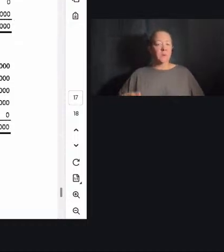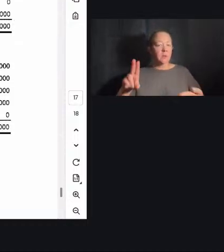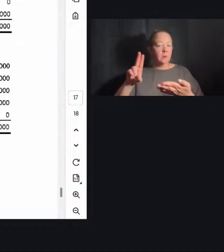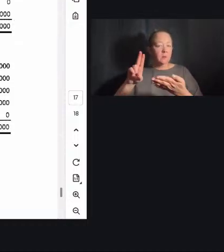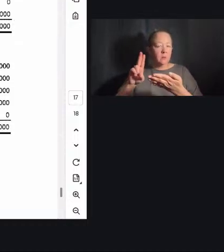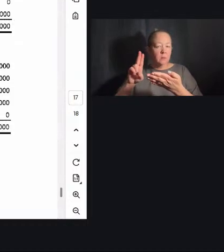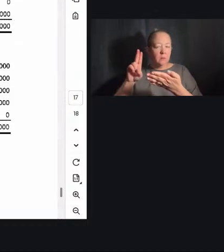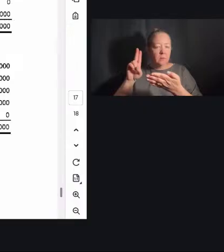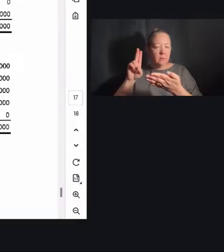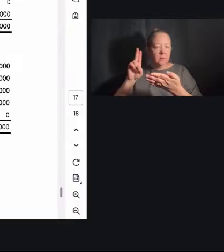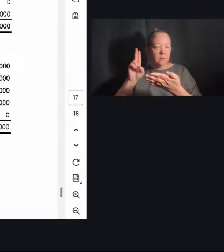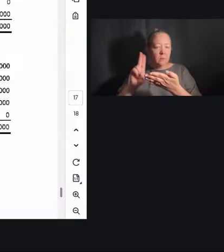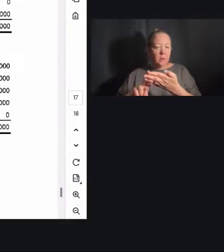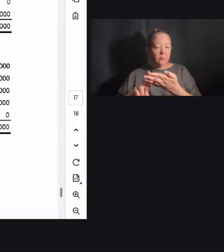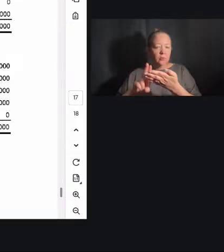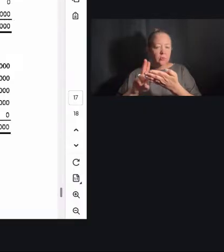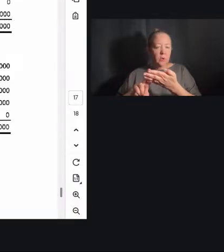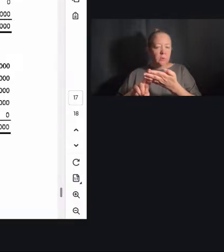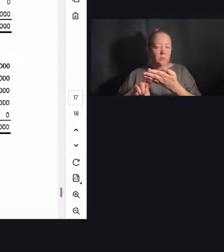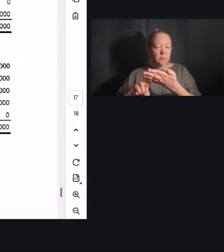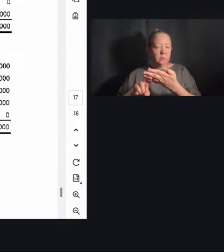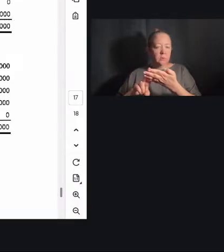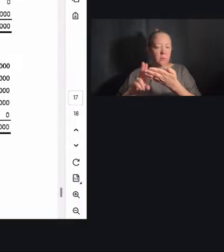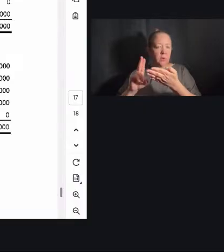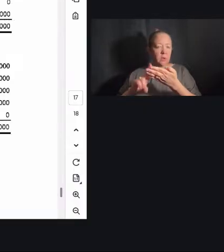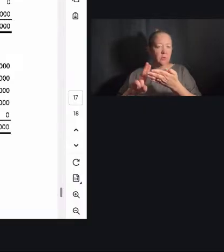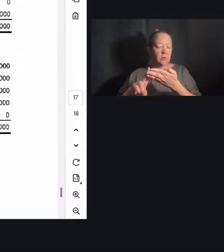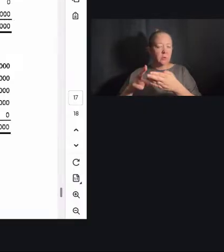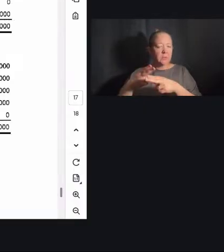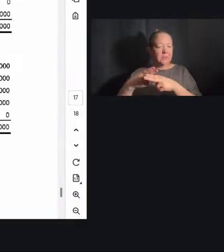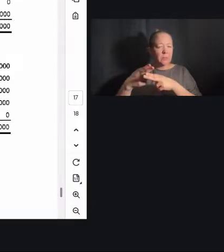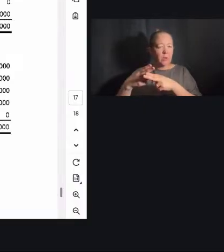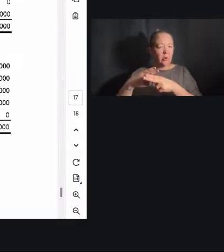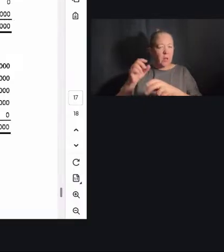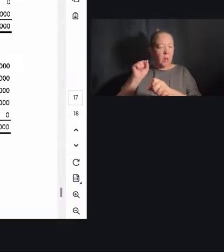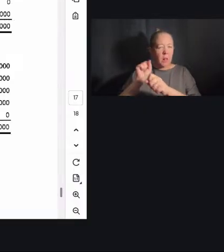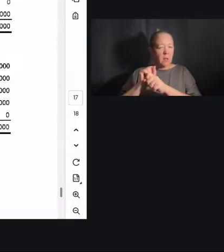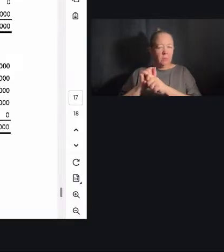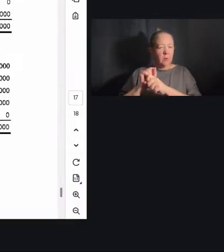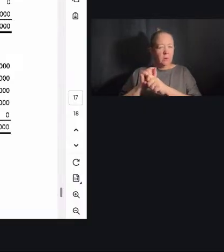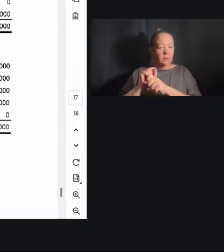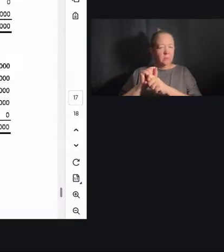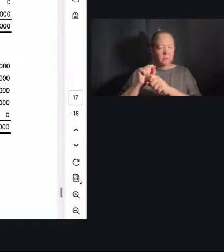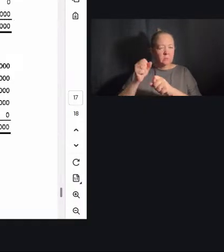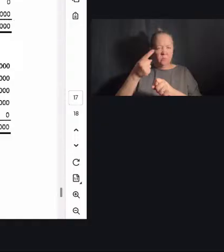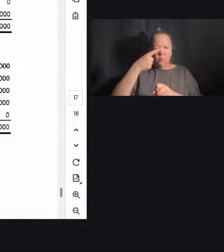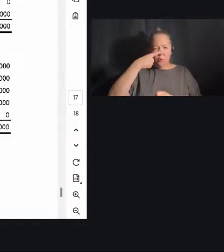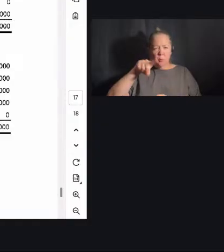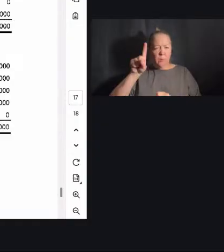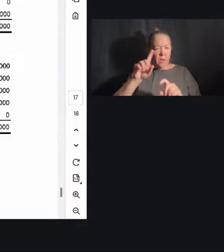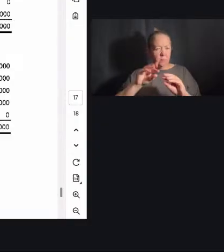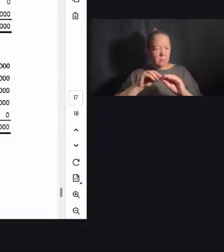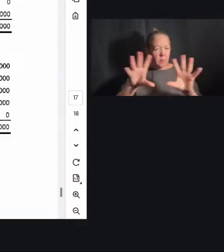labor, can I get just some clarification on like what that is?